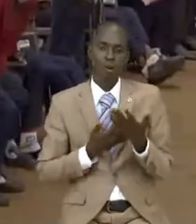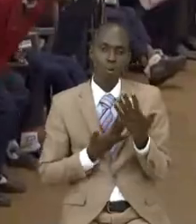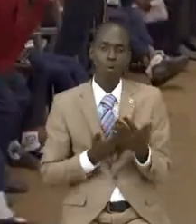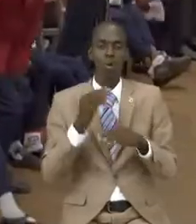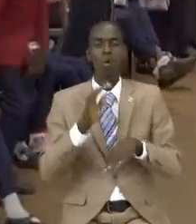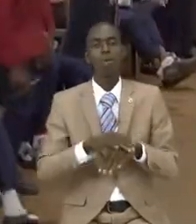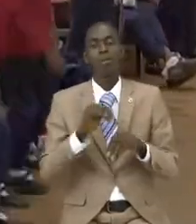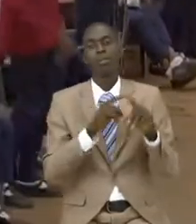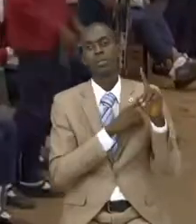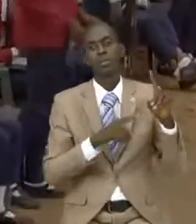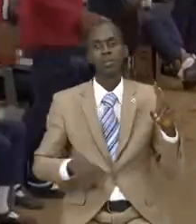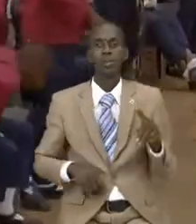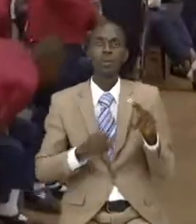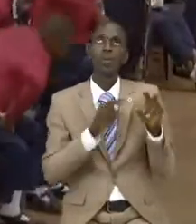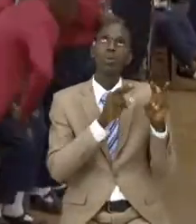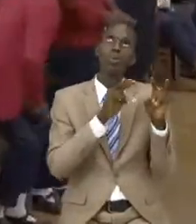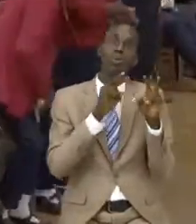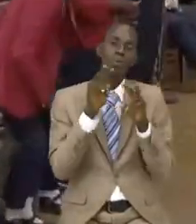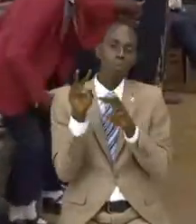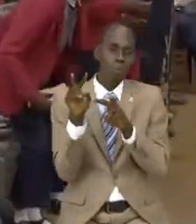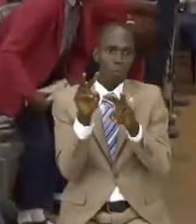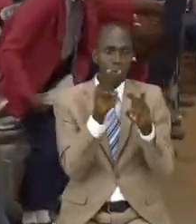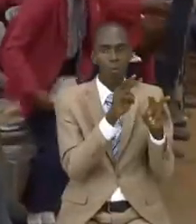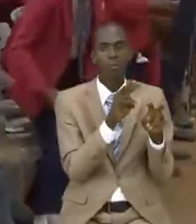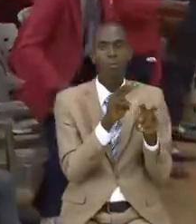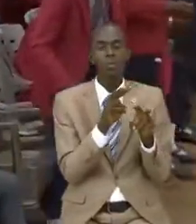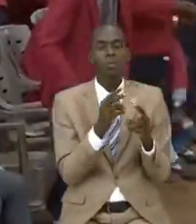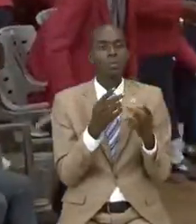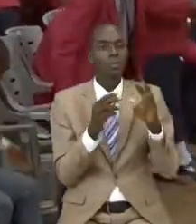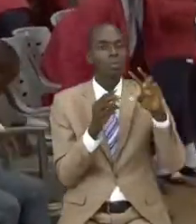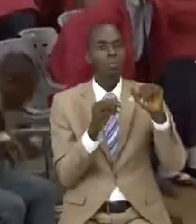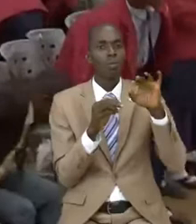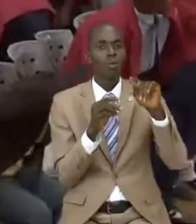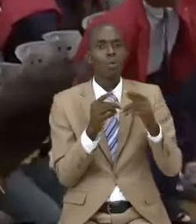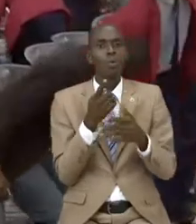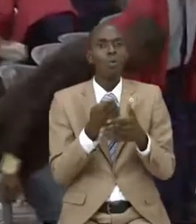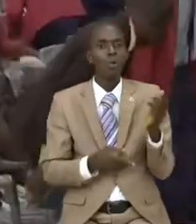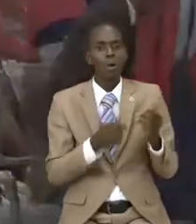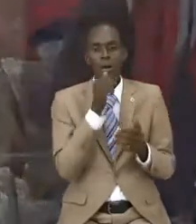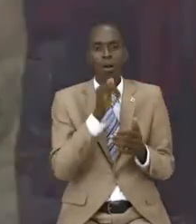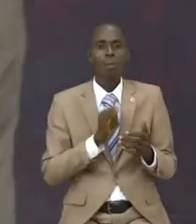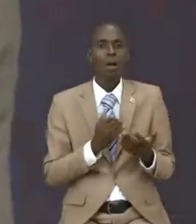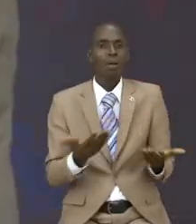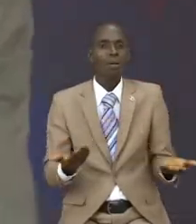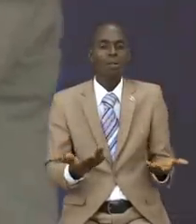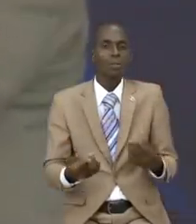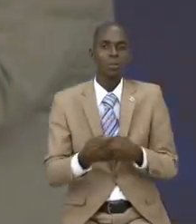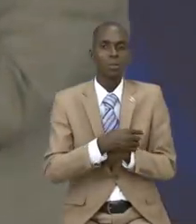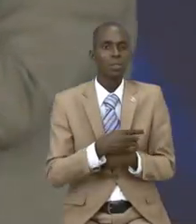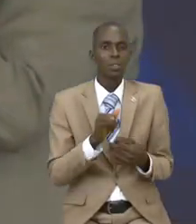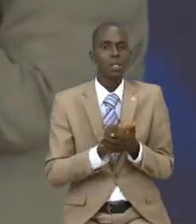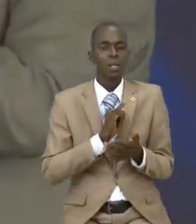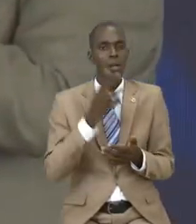Lord. What am I today that I wasn't yesterday? What have